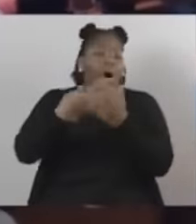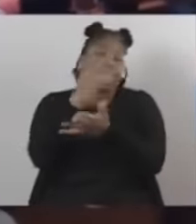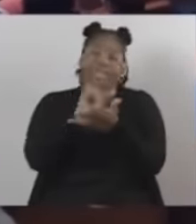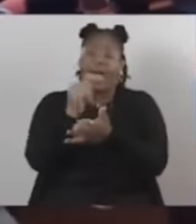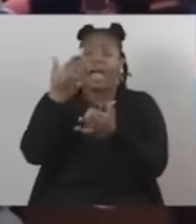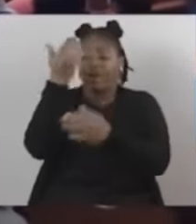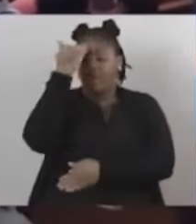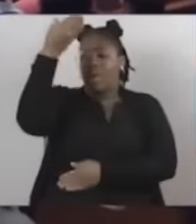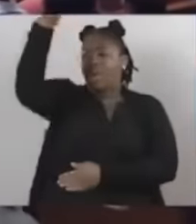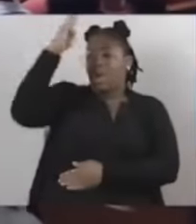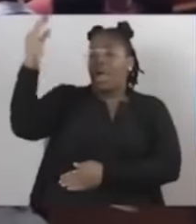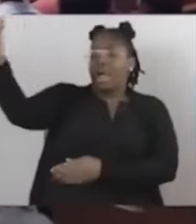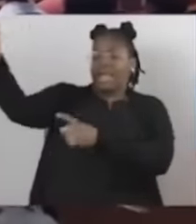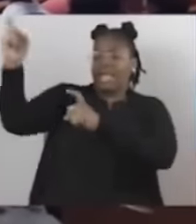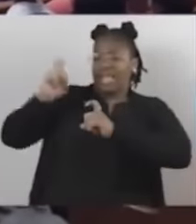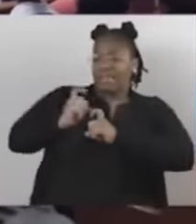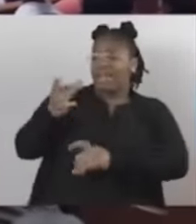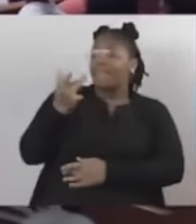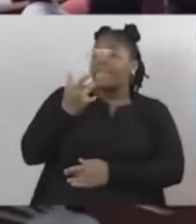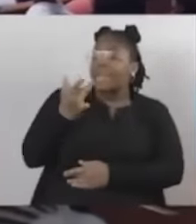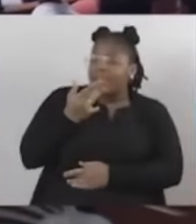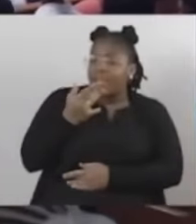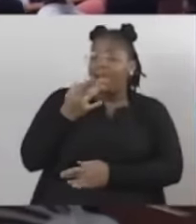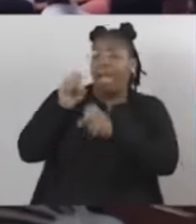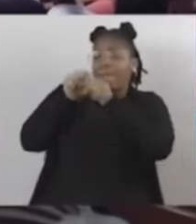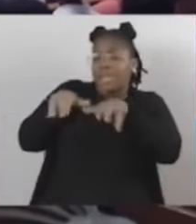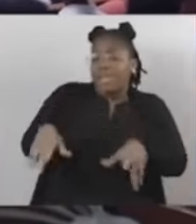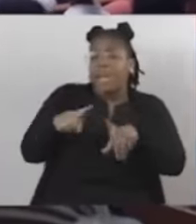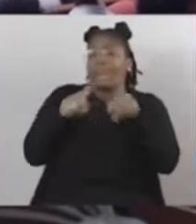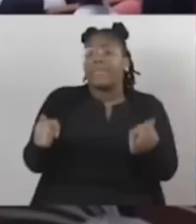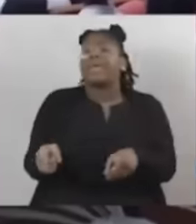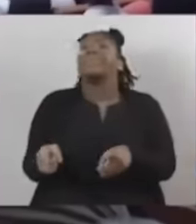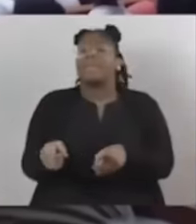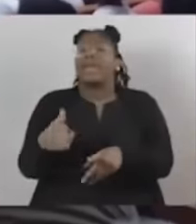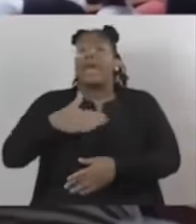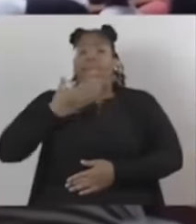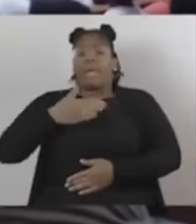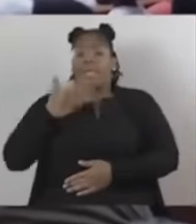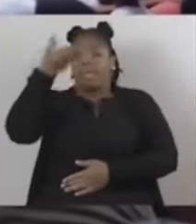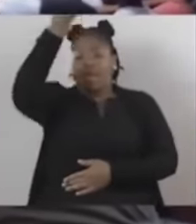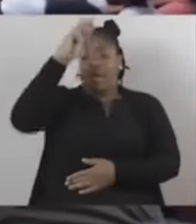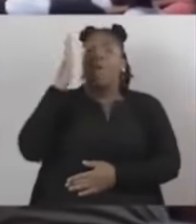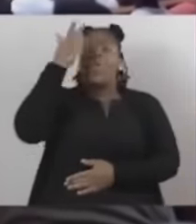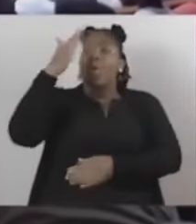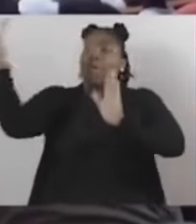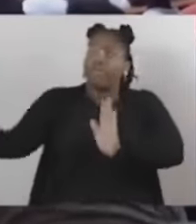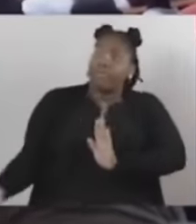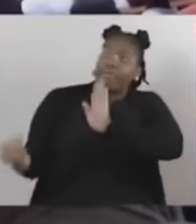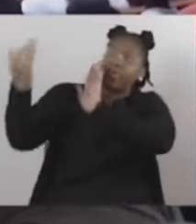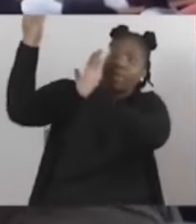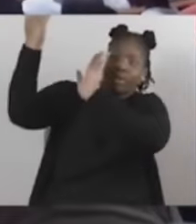only gives me favor and prosperity and blessing, but I'm glad that God will chastise and confront